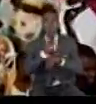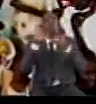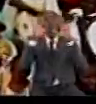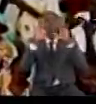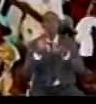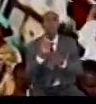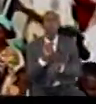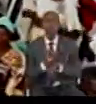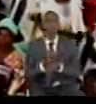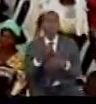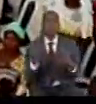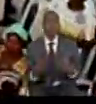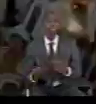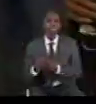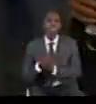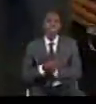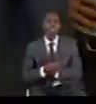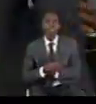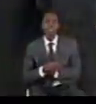a miracle today.